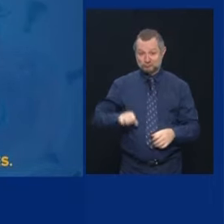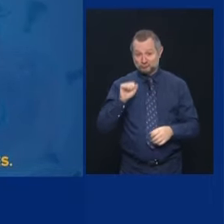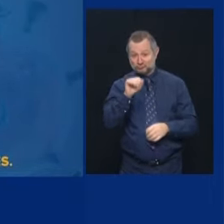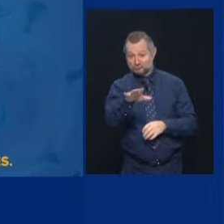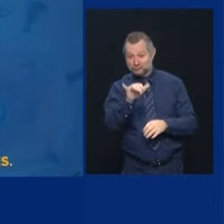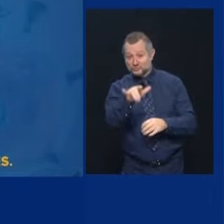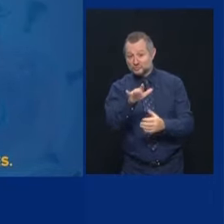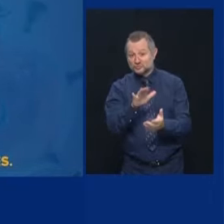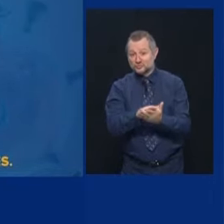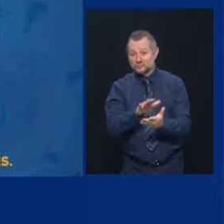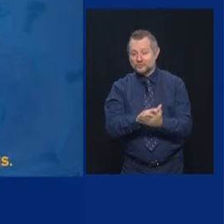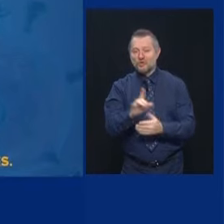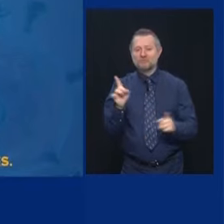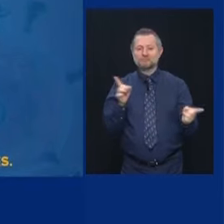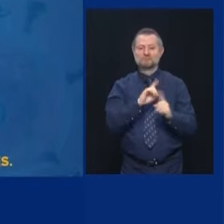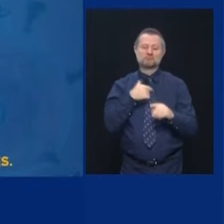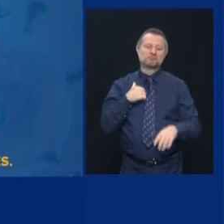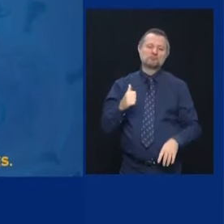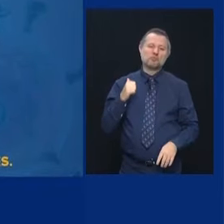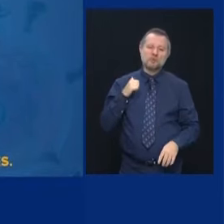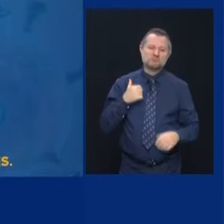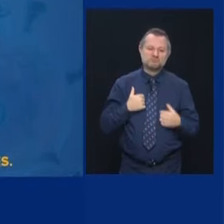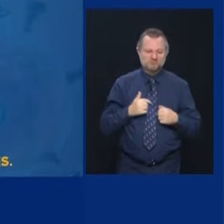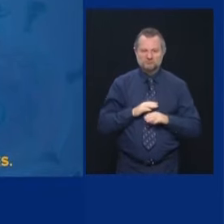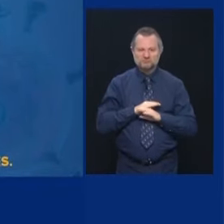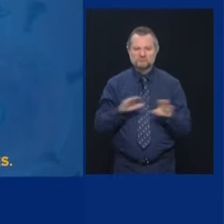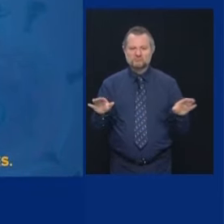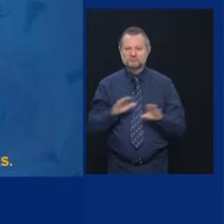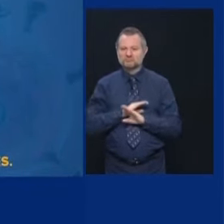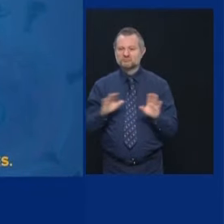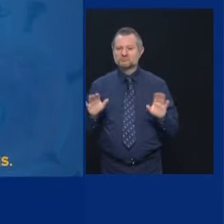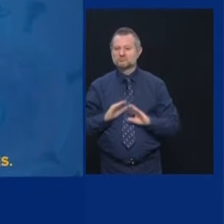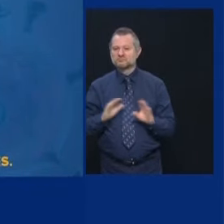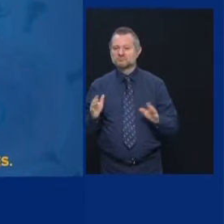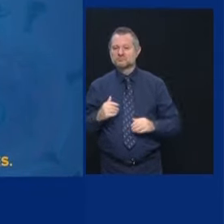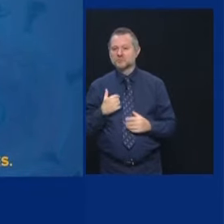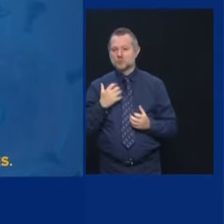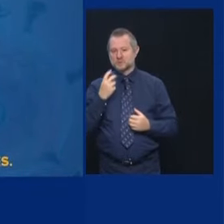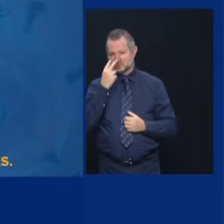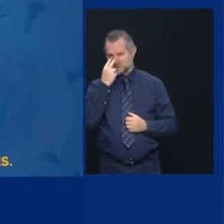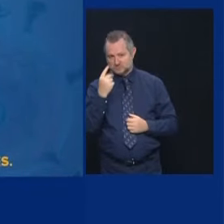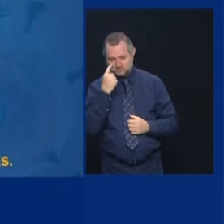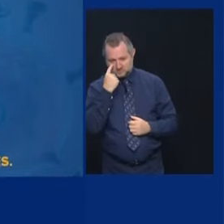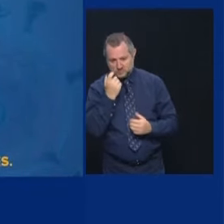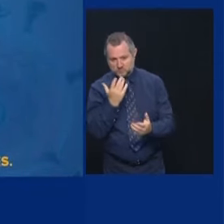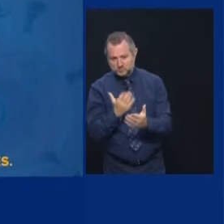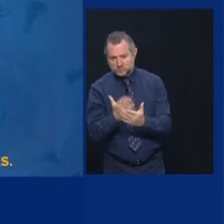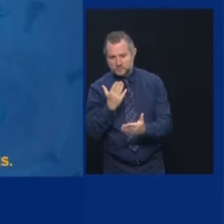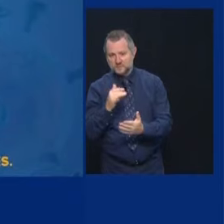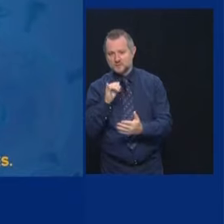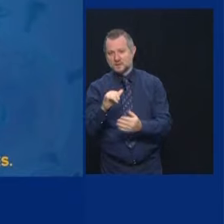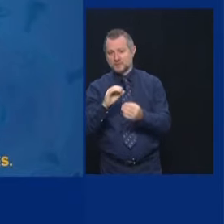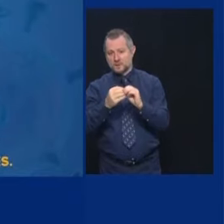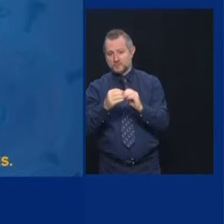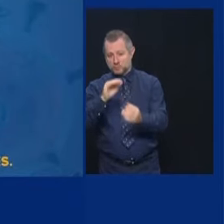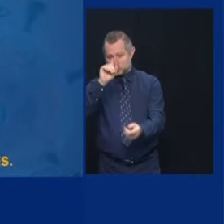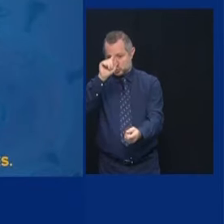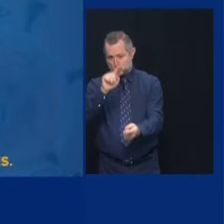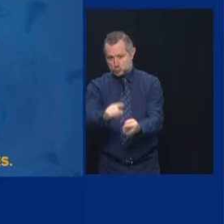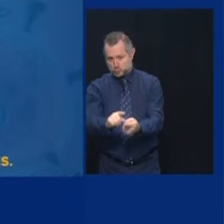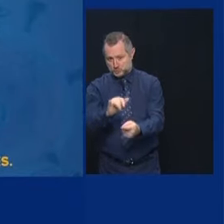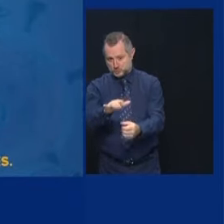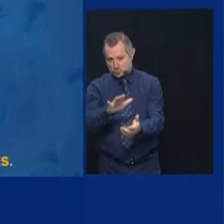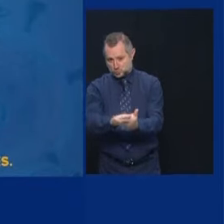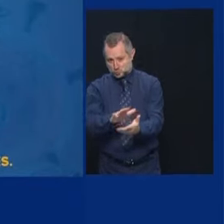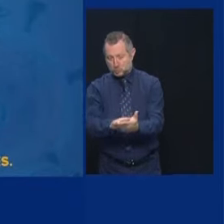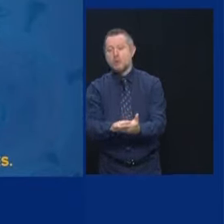not been tested, where I did not have proof that the infection rate was low in that school. I would not